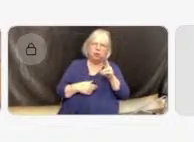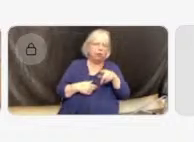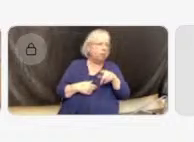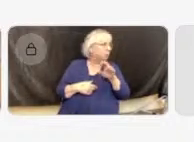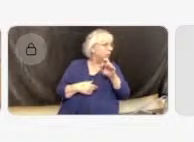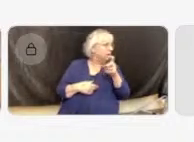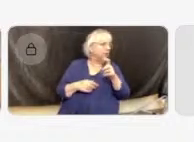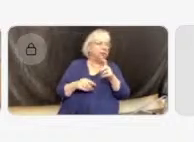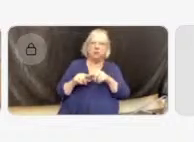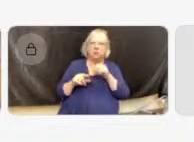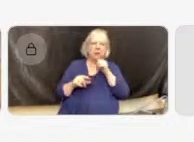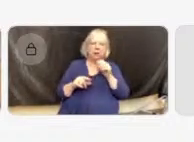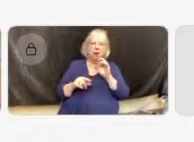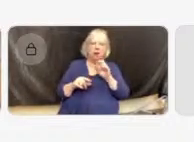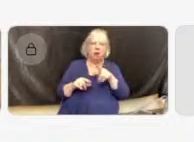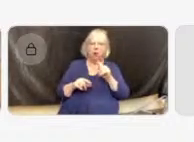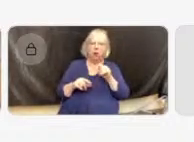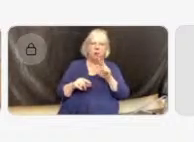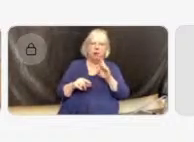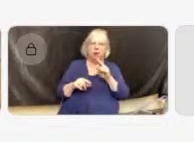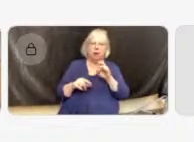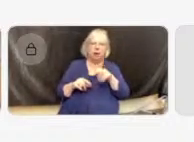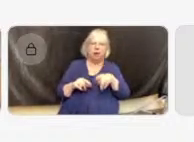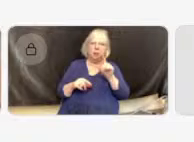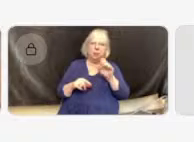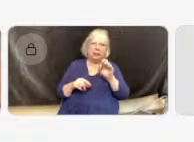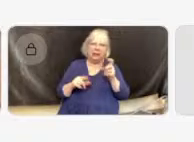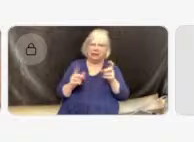apartment complexes. So,